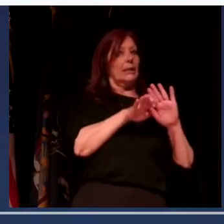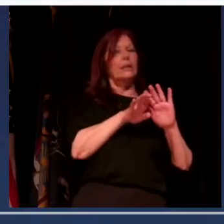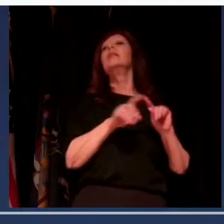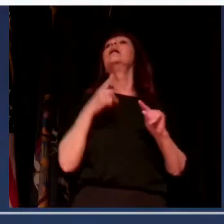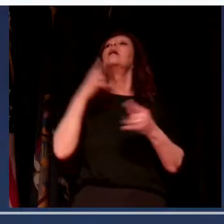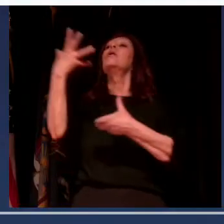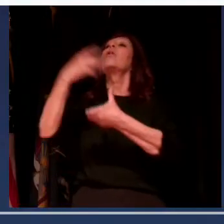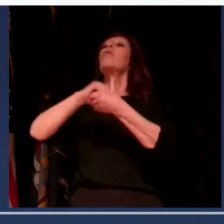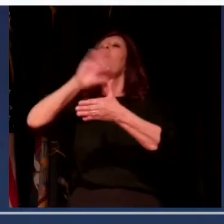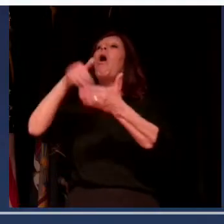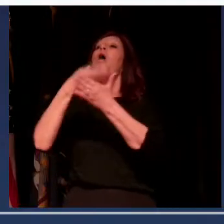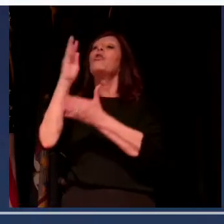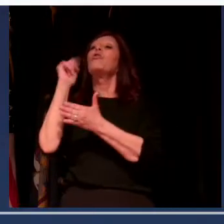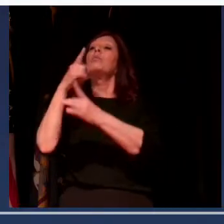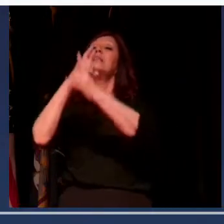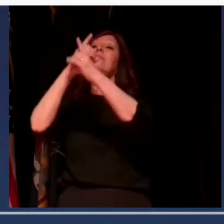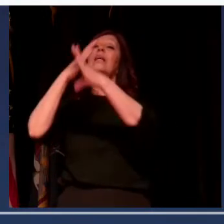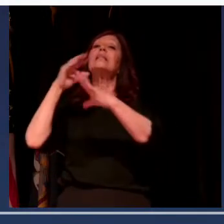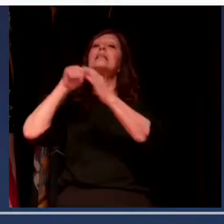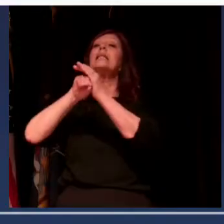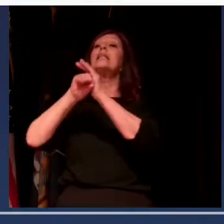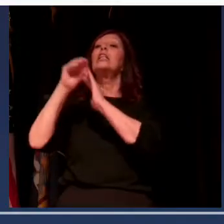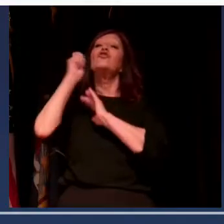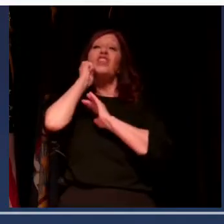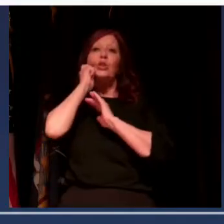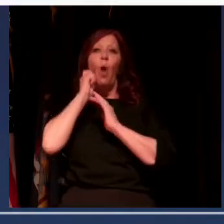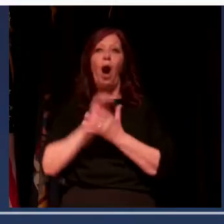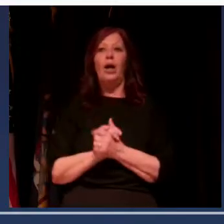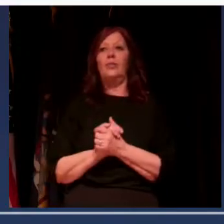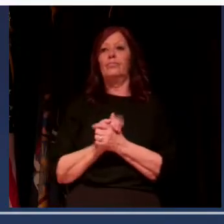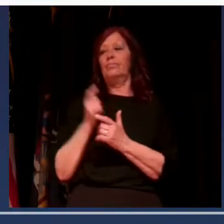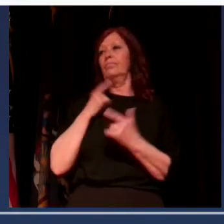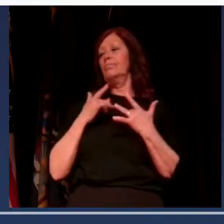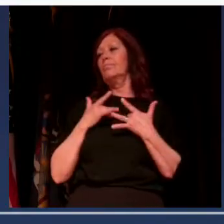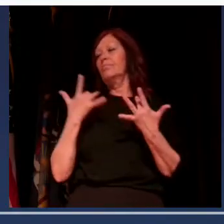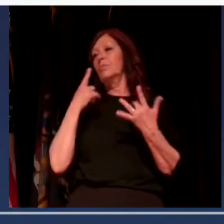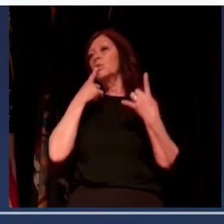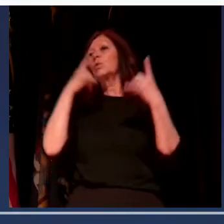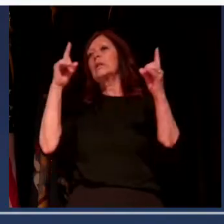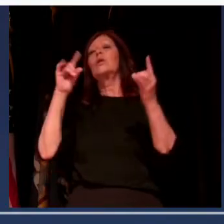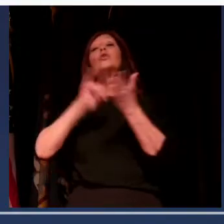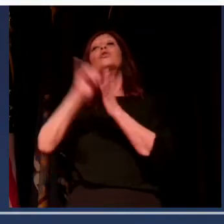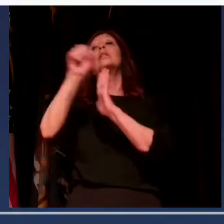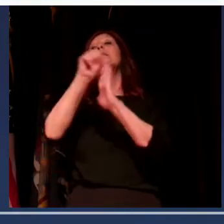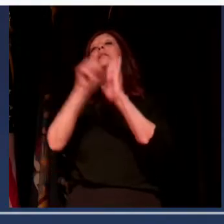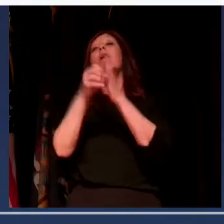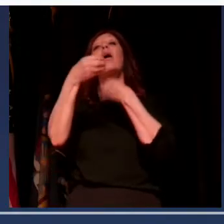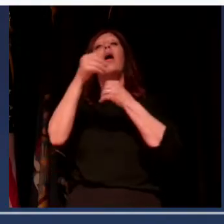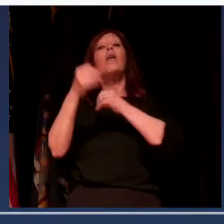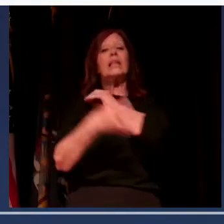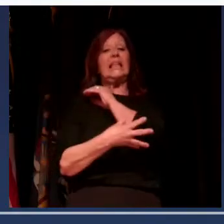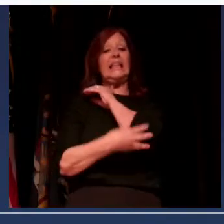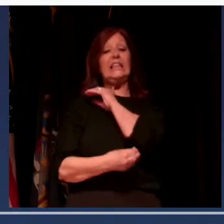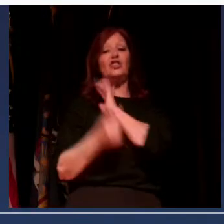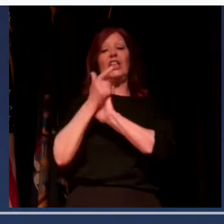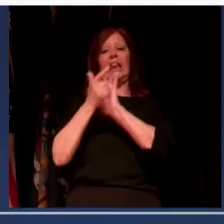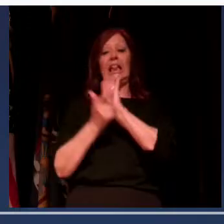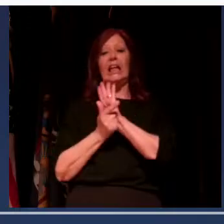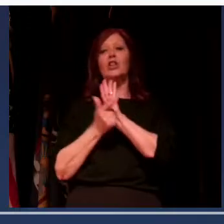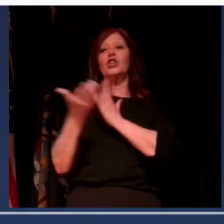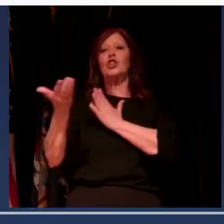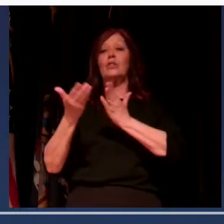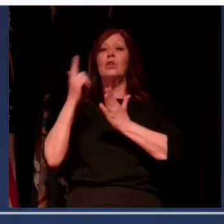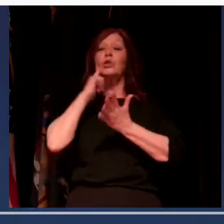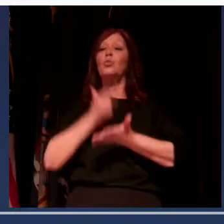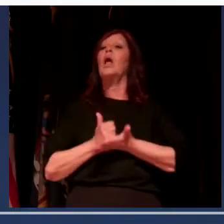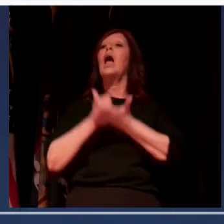criminal defendants in Cheektowaga. I am happy to announce the New York State Office of Indigent Legal Services will assist